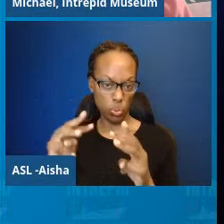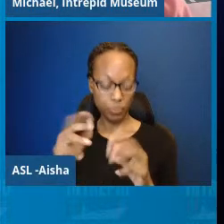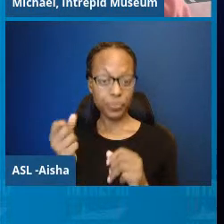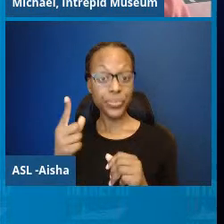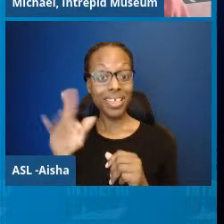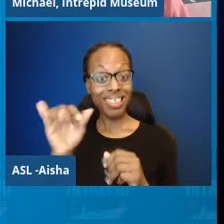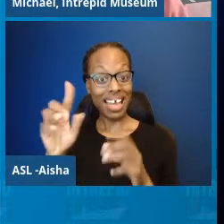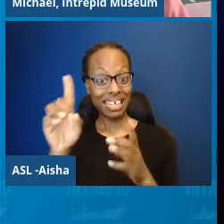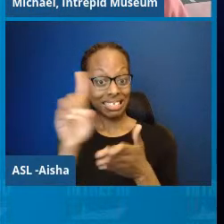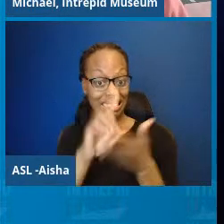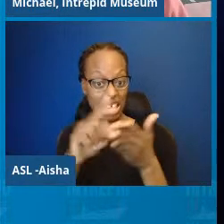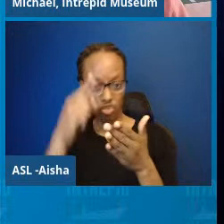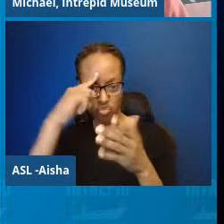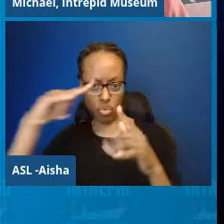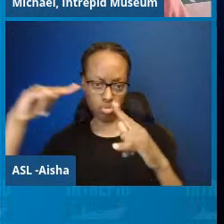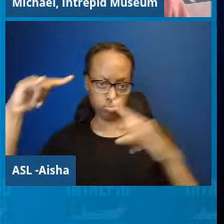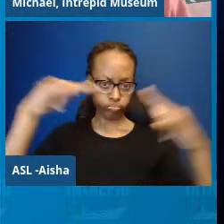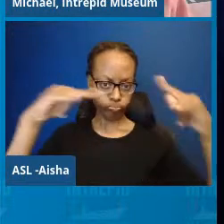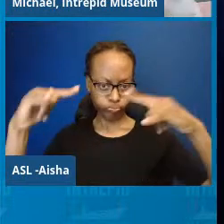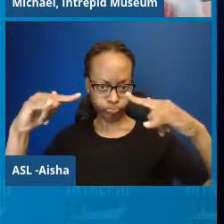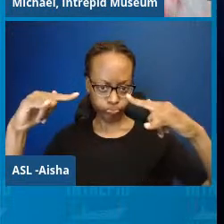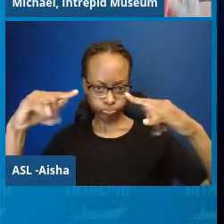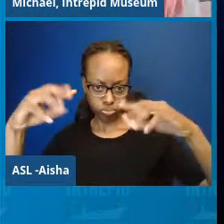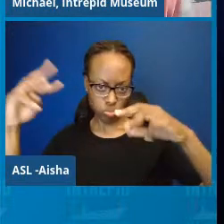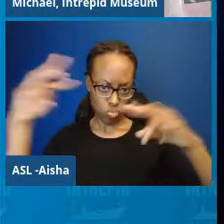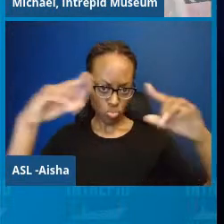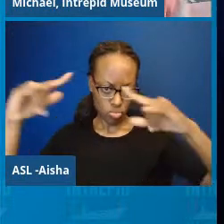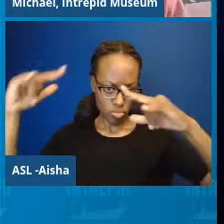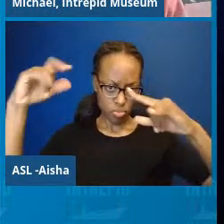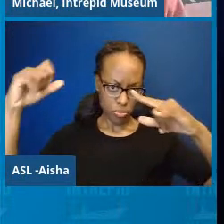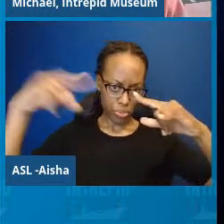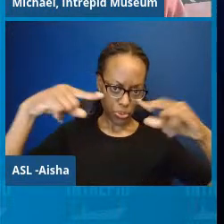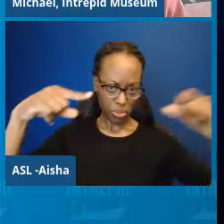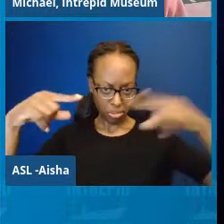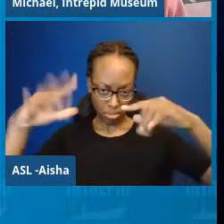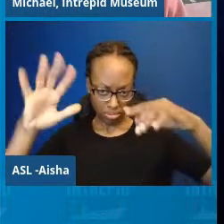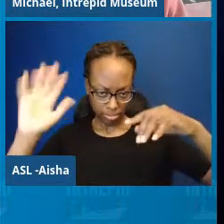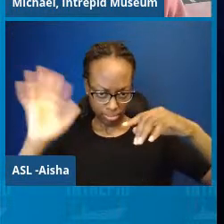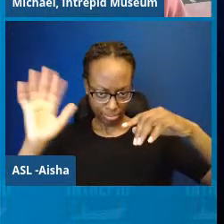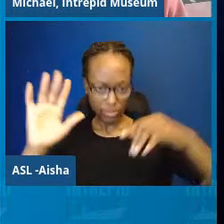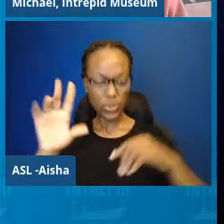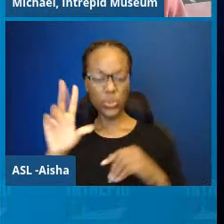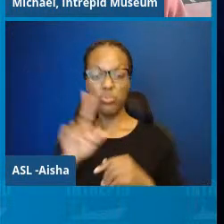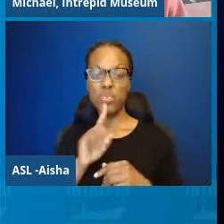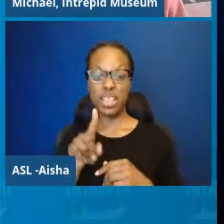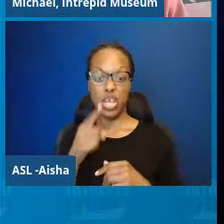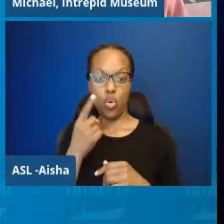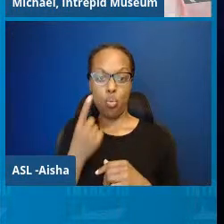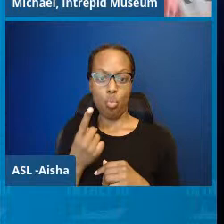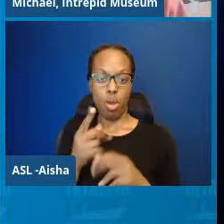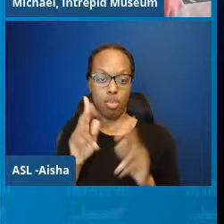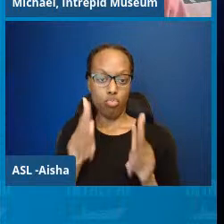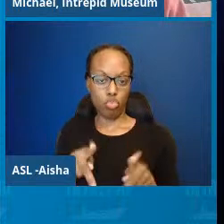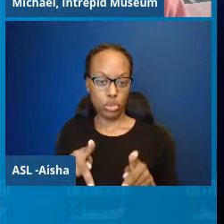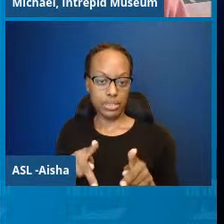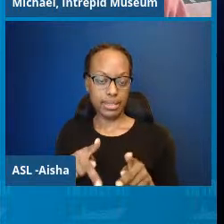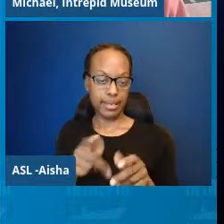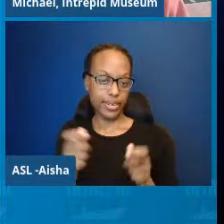was actually a single, there was only one person, the pilot. It's a single